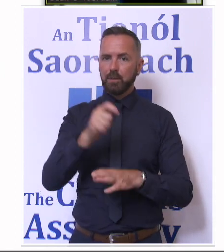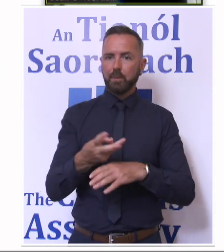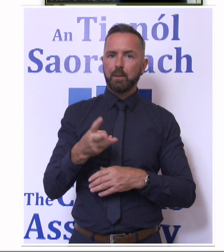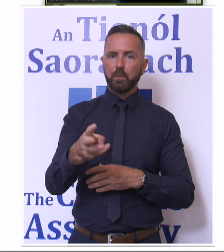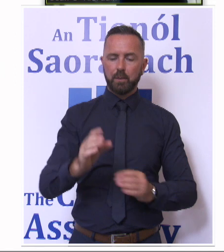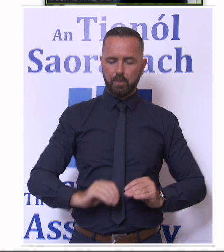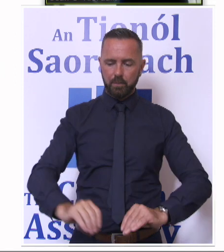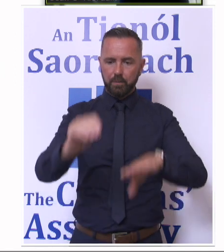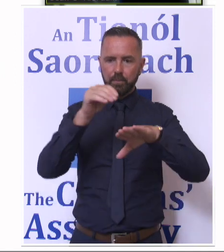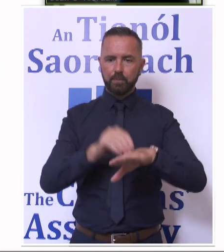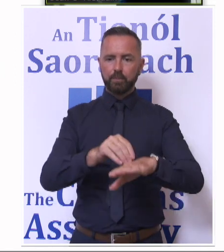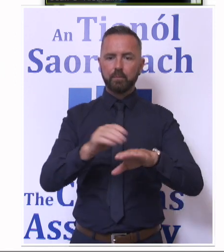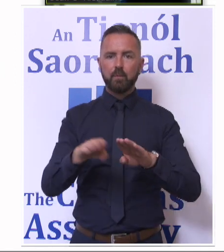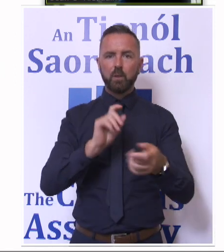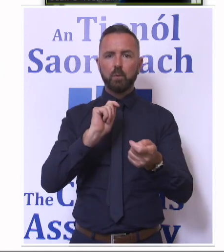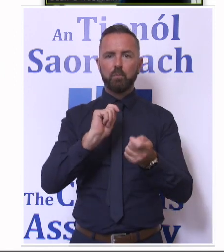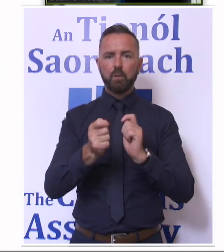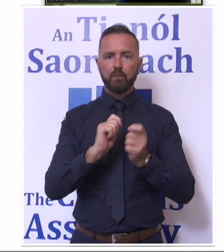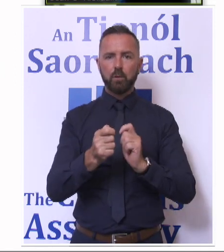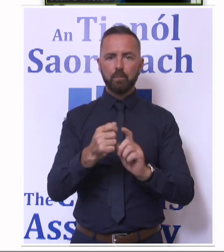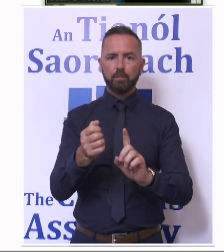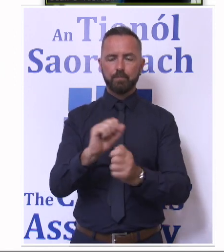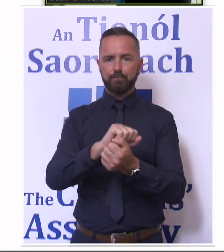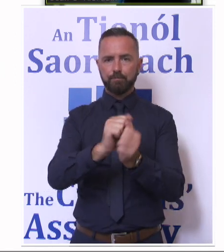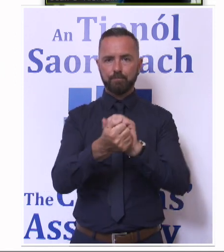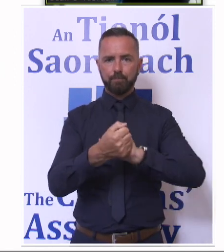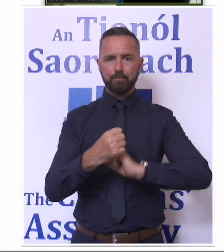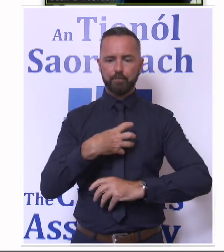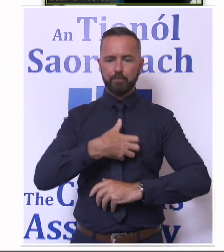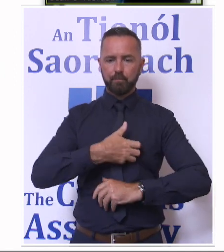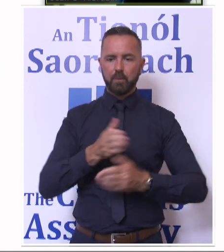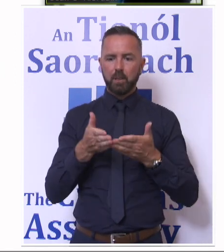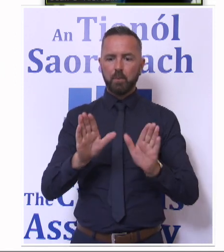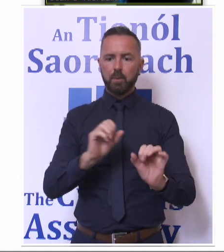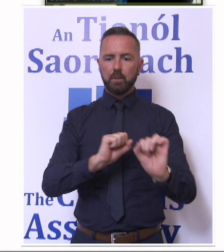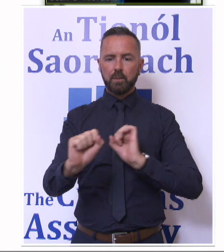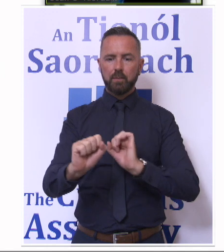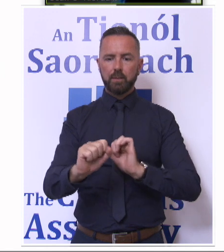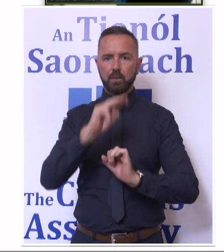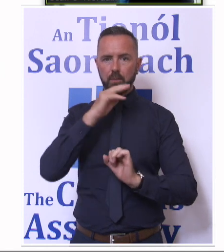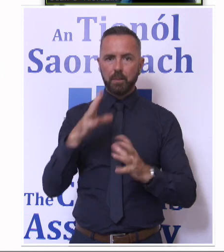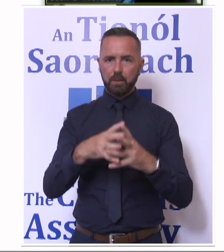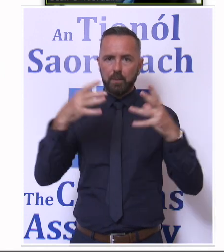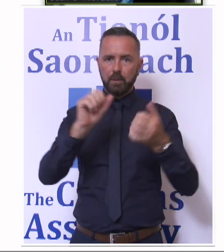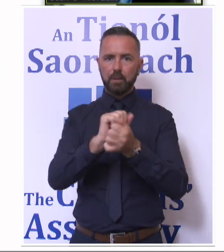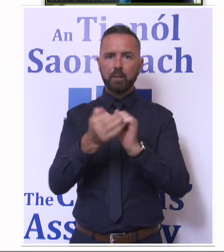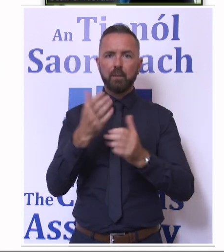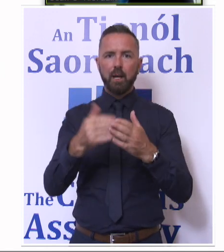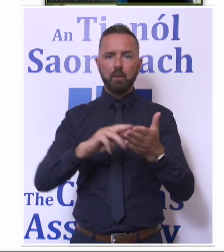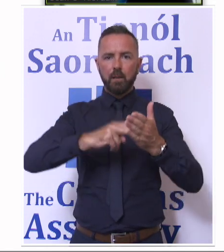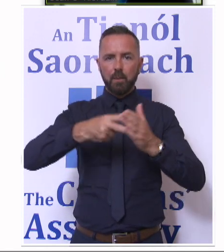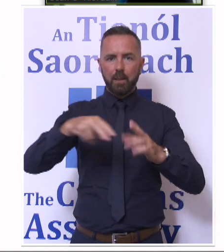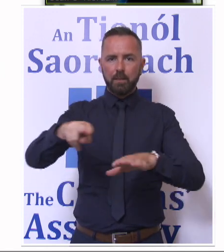in terms of reforming our public services. That, however, means very significant changes for how we organise our